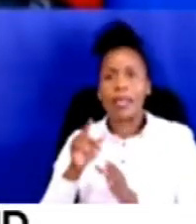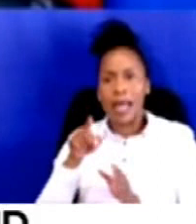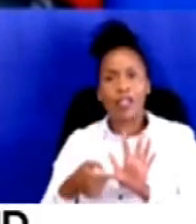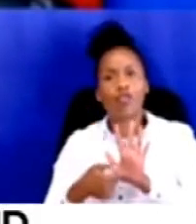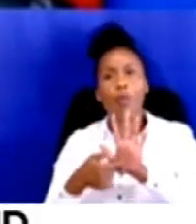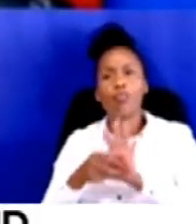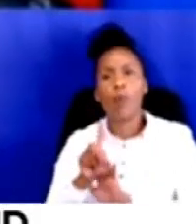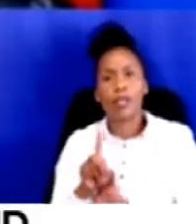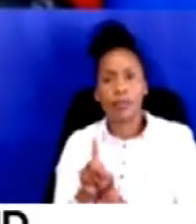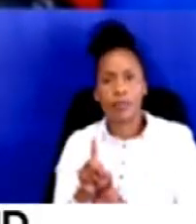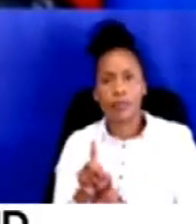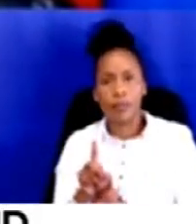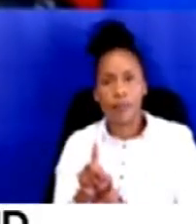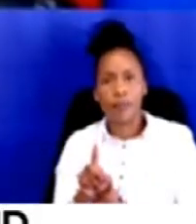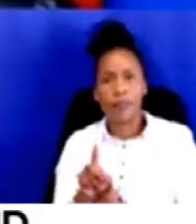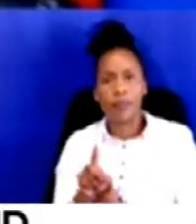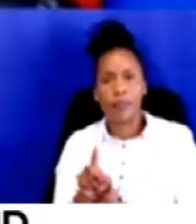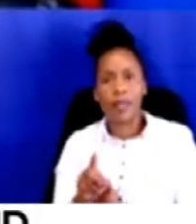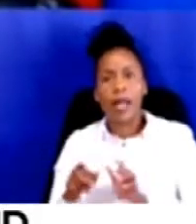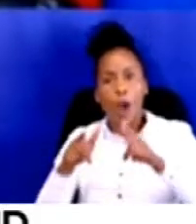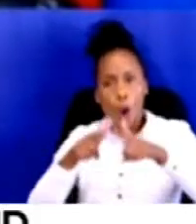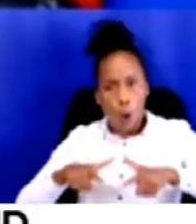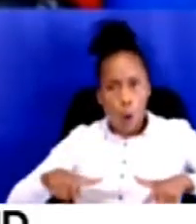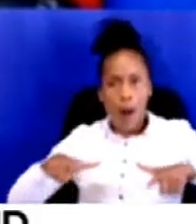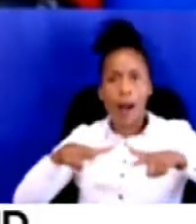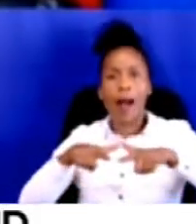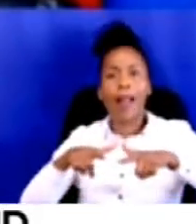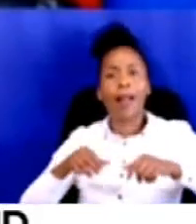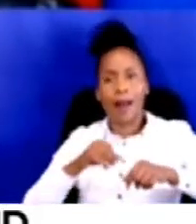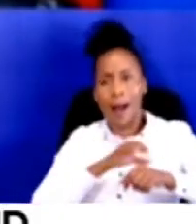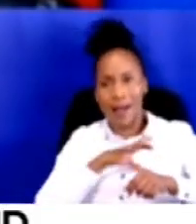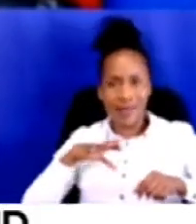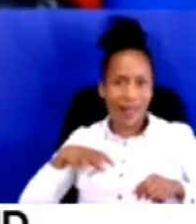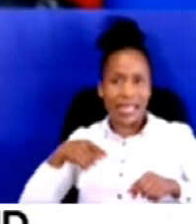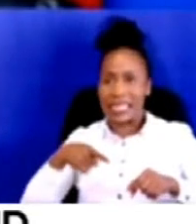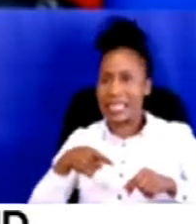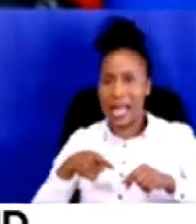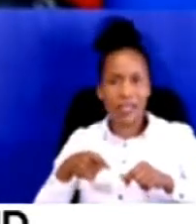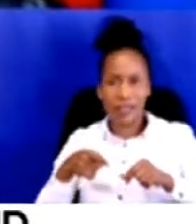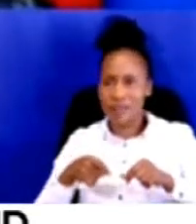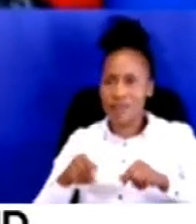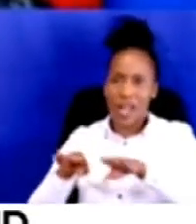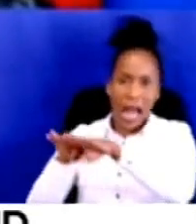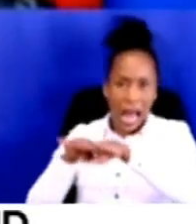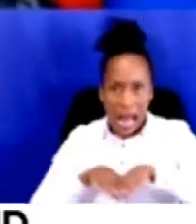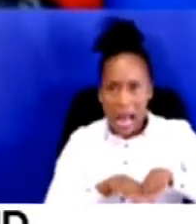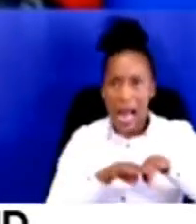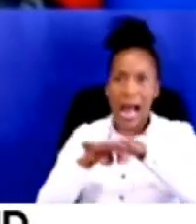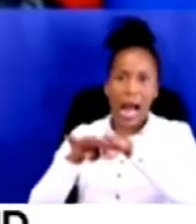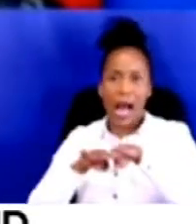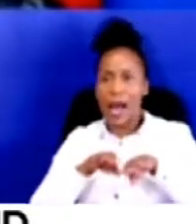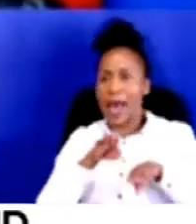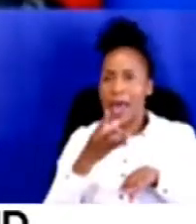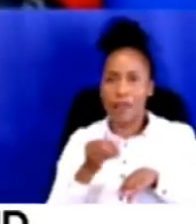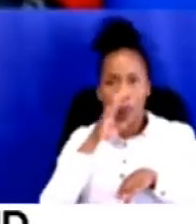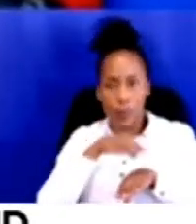that our local councils are not stable. So this time around, I agree